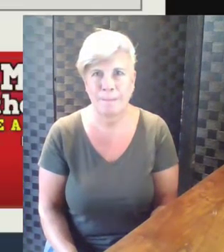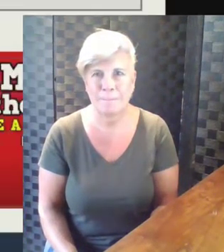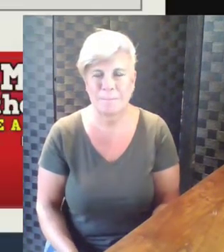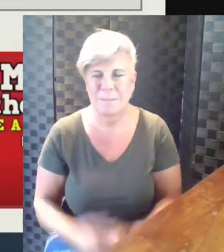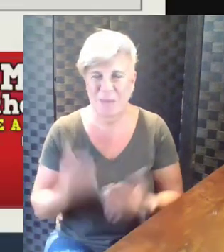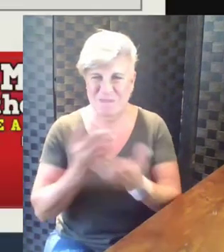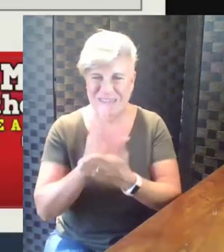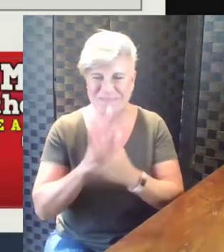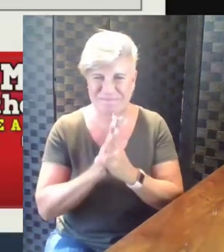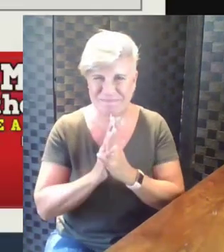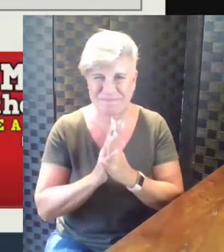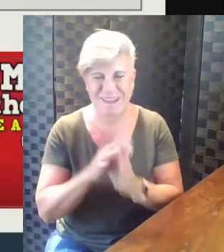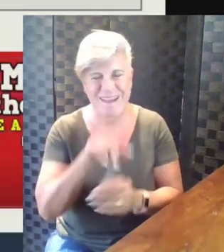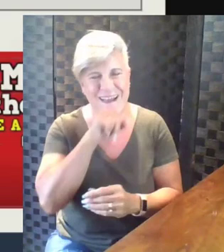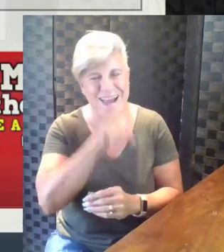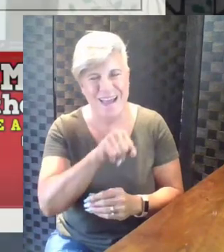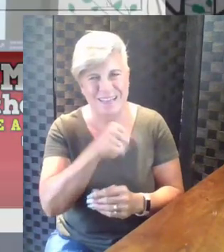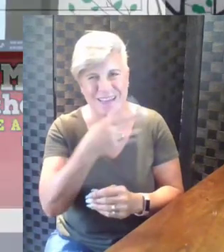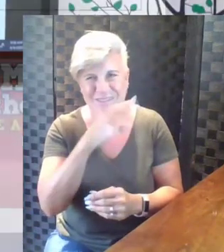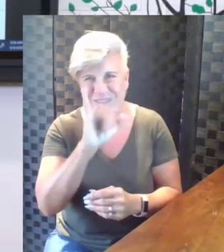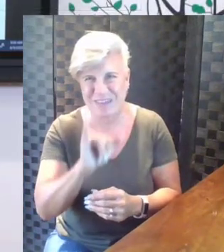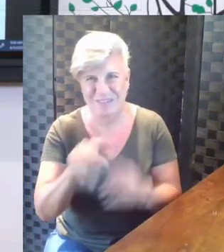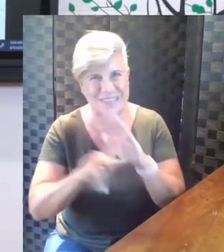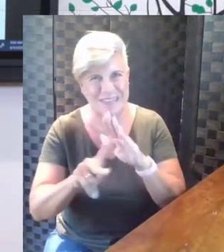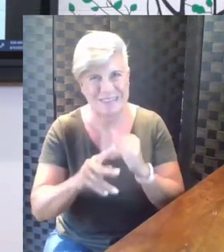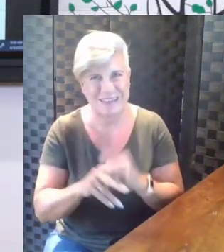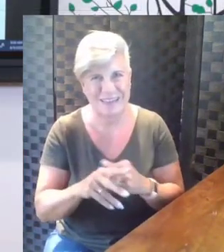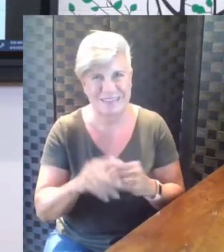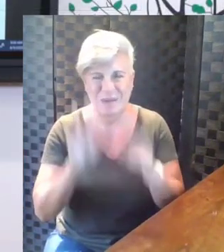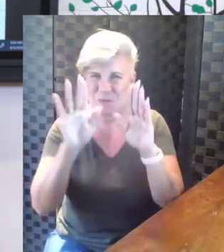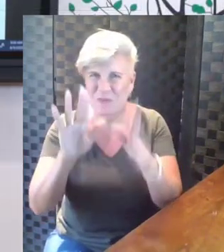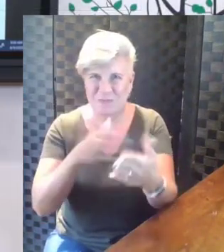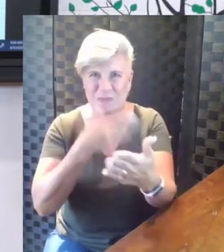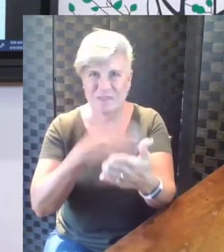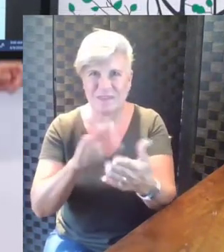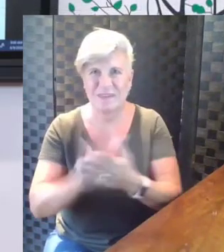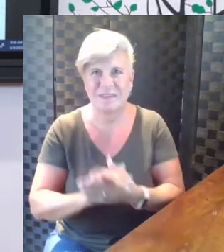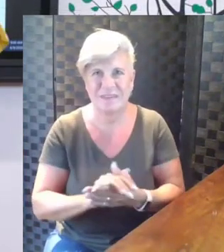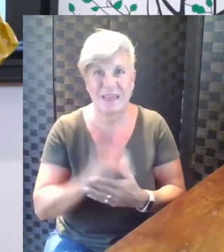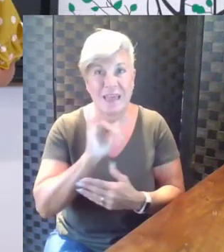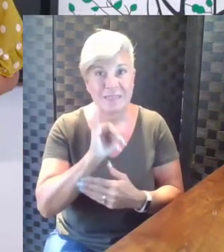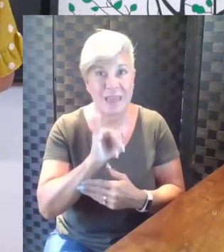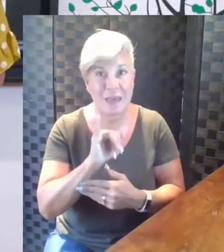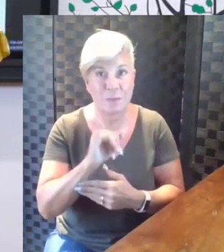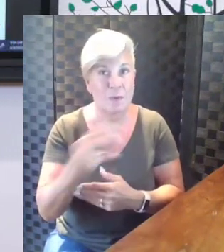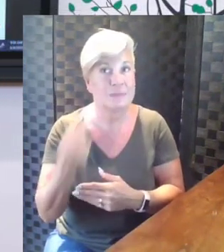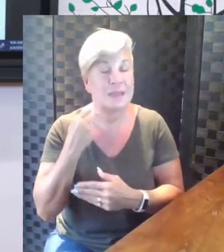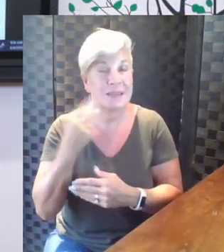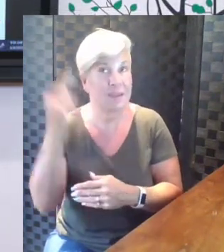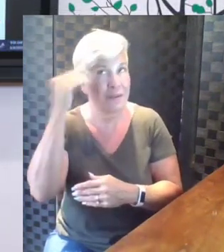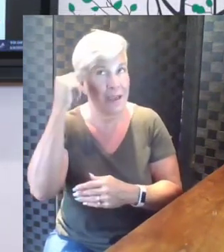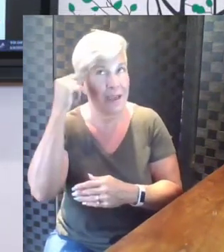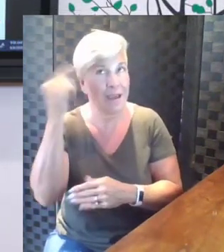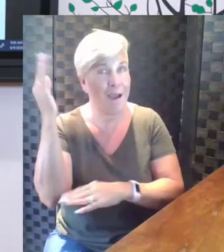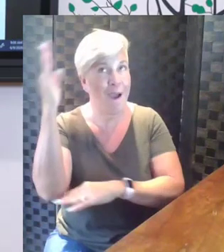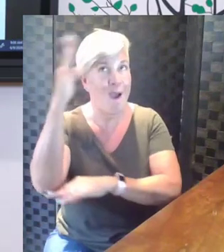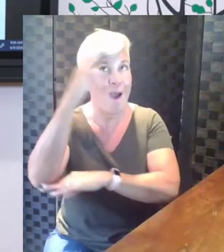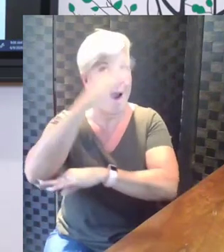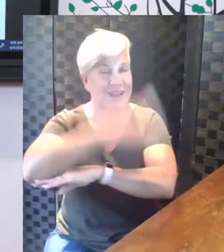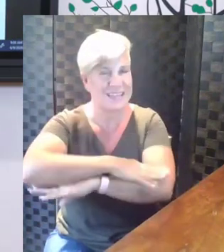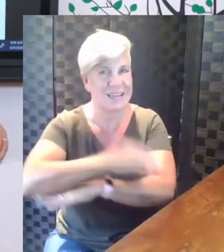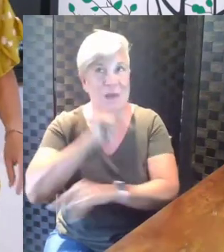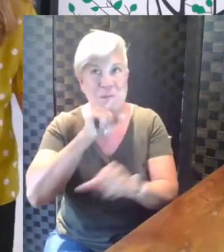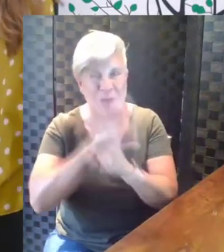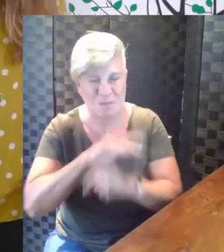right. I love Harry Kindergarten. He has such great songs. And that one will be stuck in your head the rest of the day, I promise.